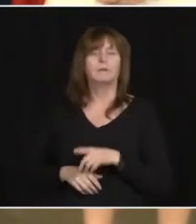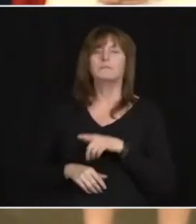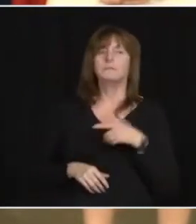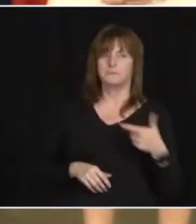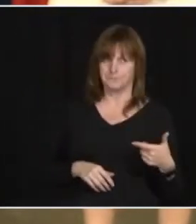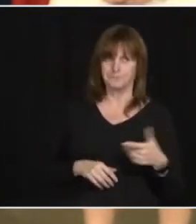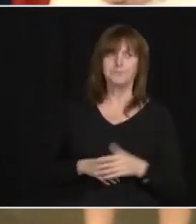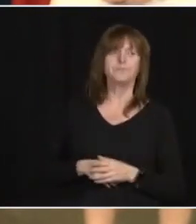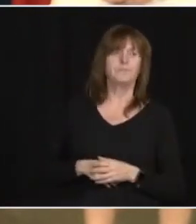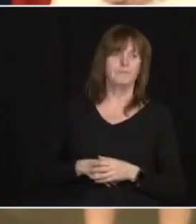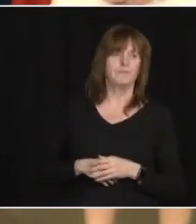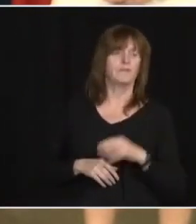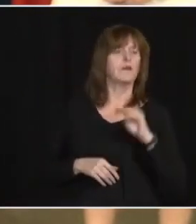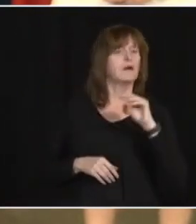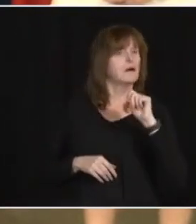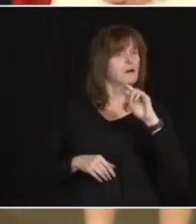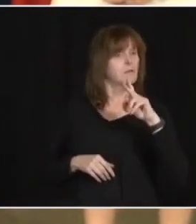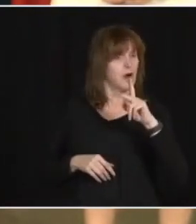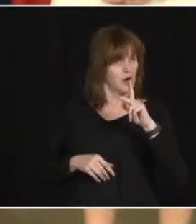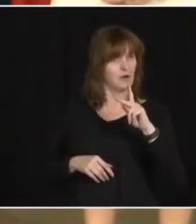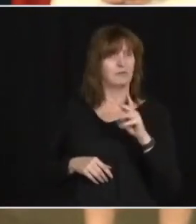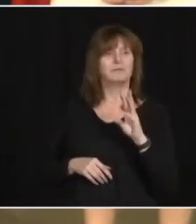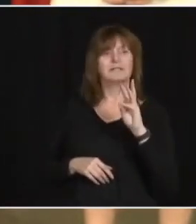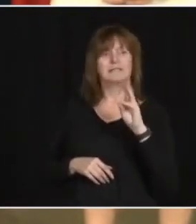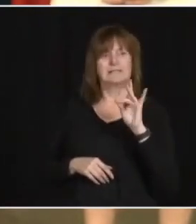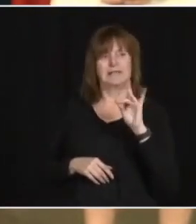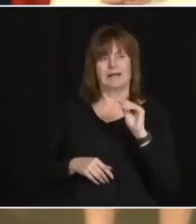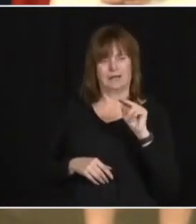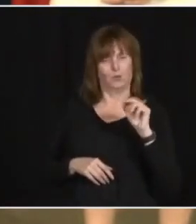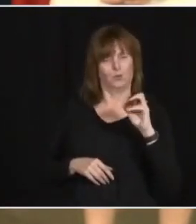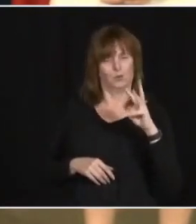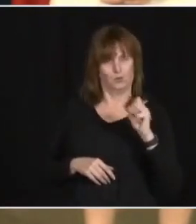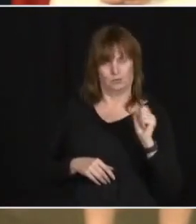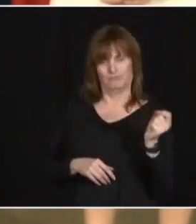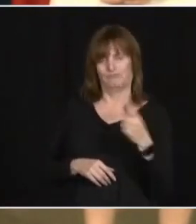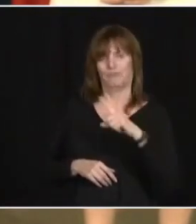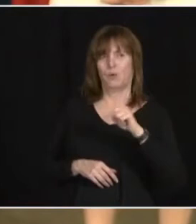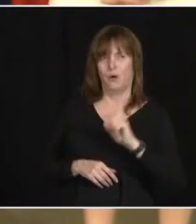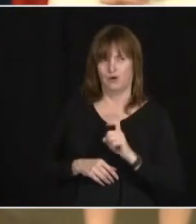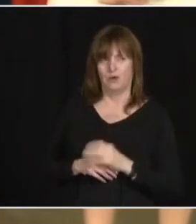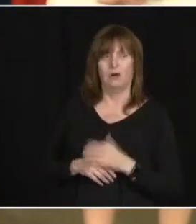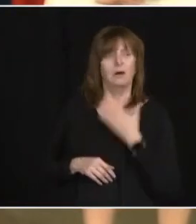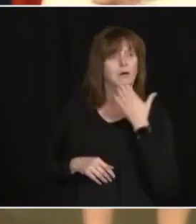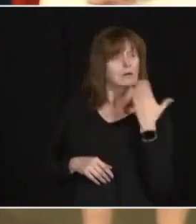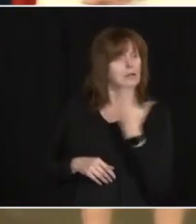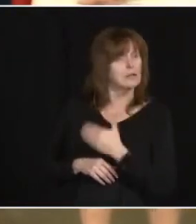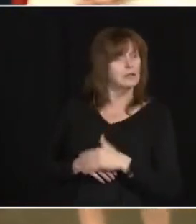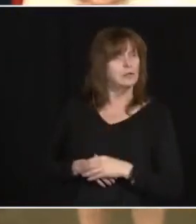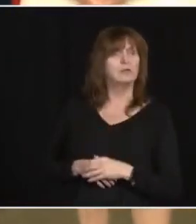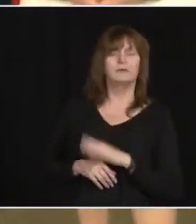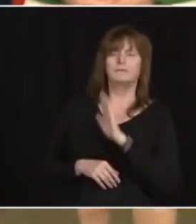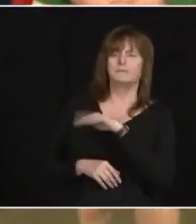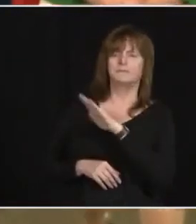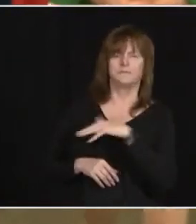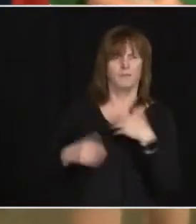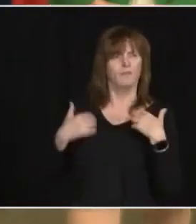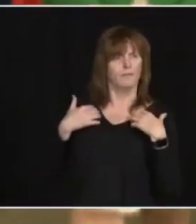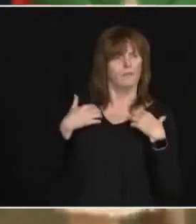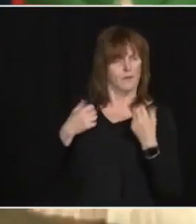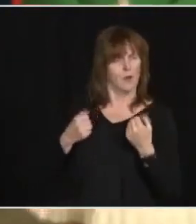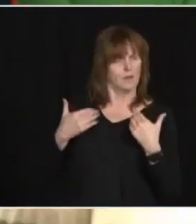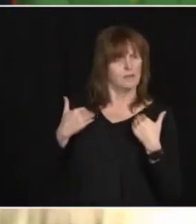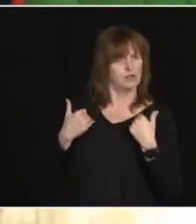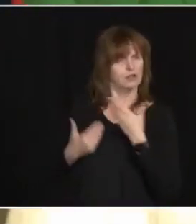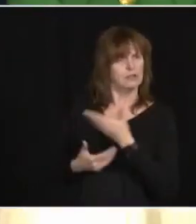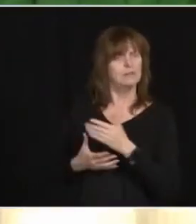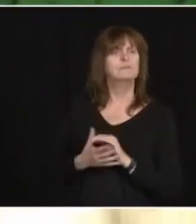from 680 News. Please go ahead. Thank you. Minister Elliott, you mentioned today how the province needs to be ready